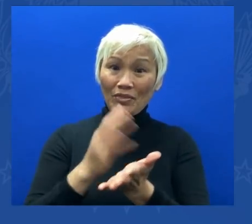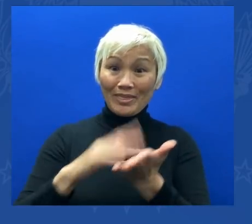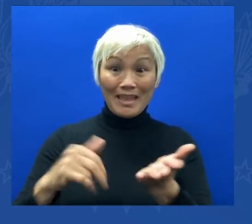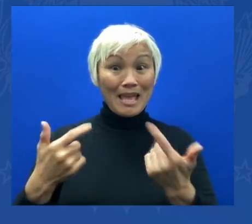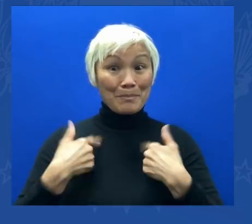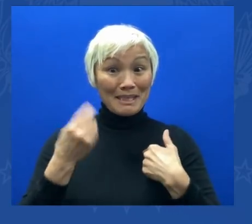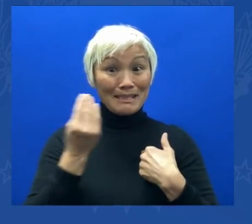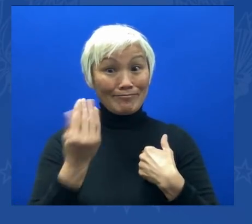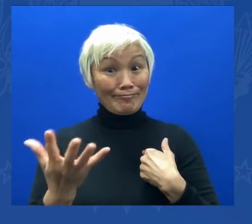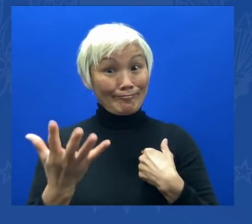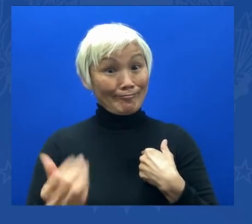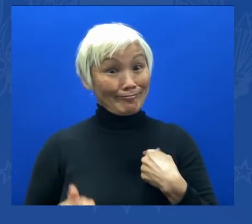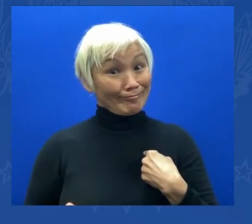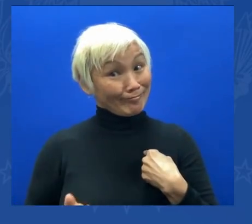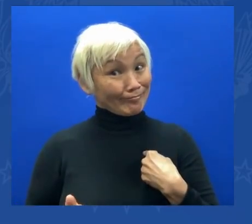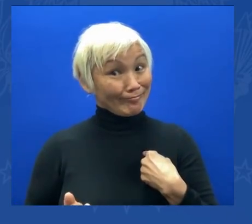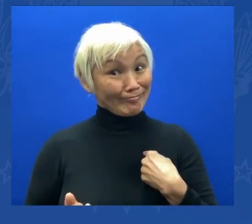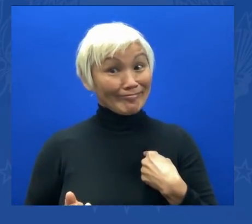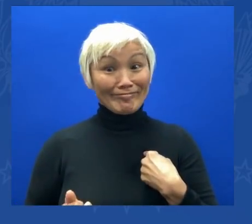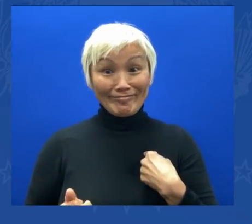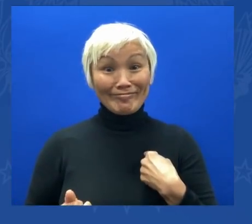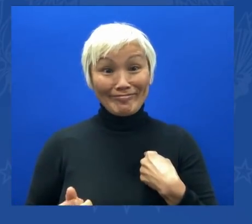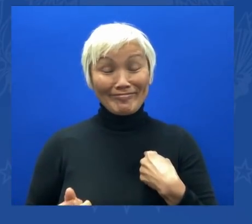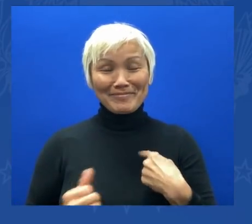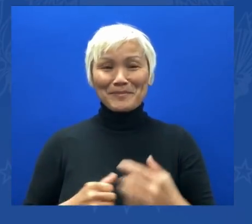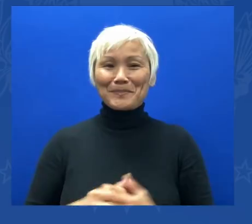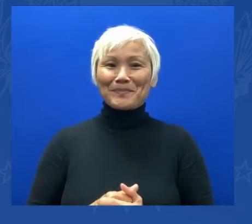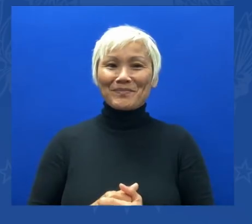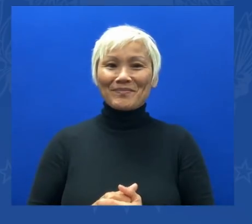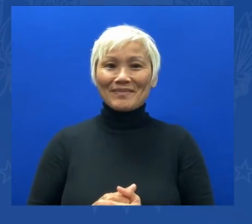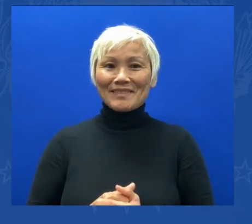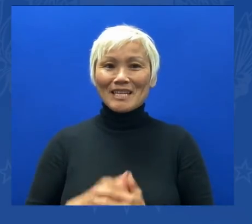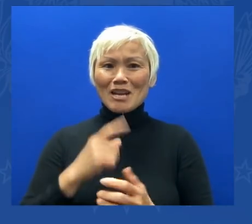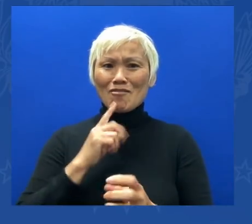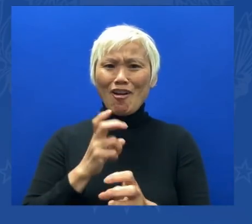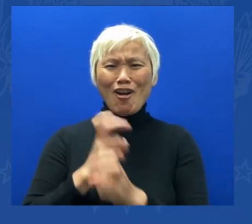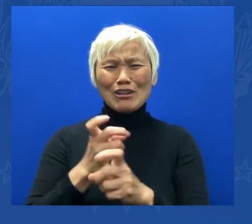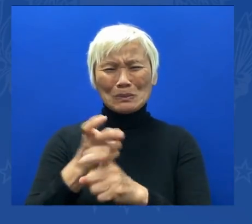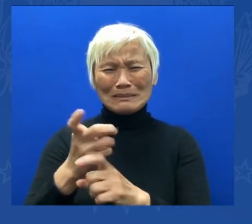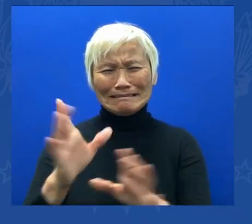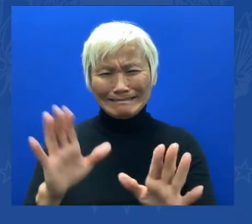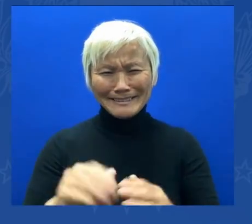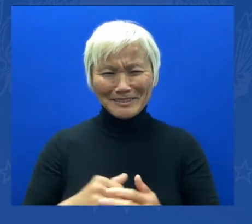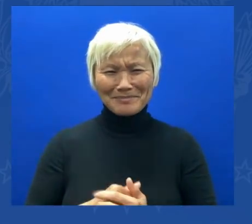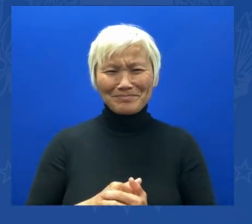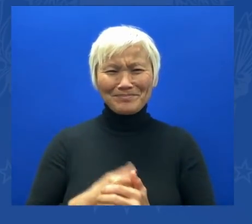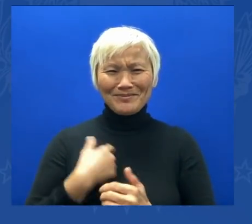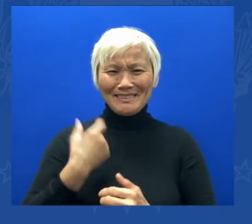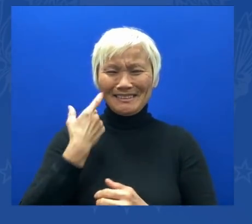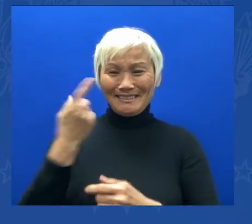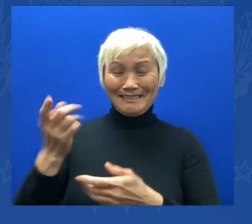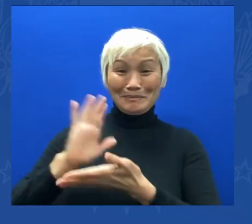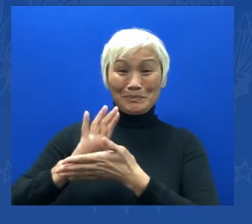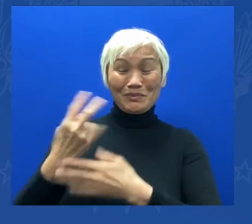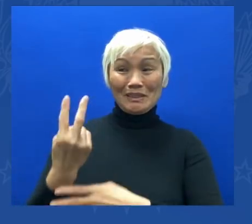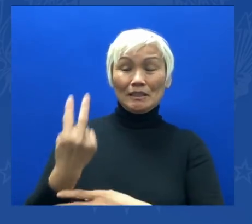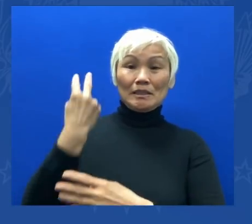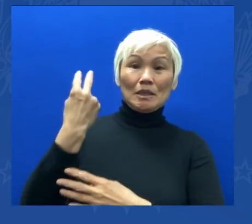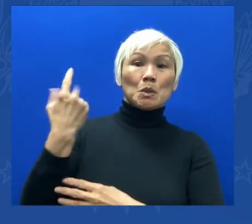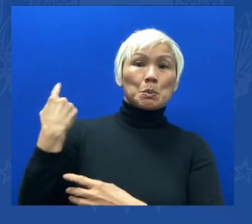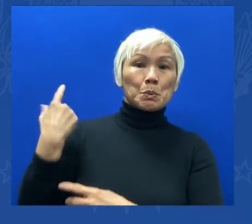That's hard to say after what we just saw. This is the first time the President attended this dinner in